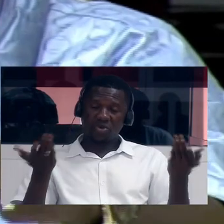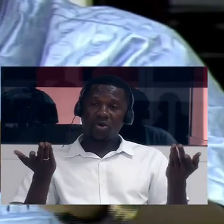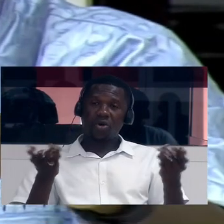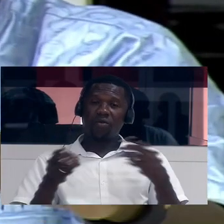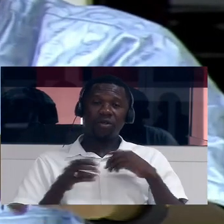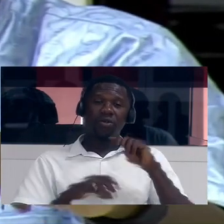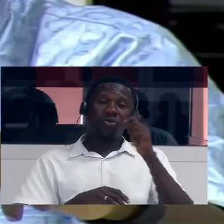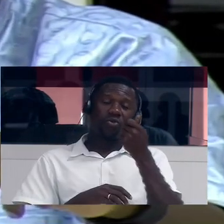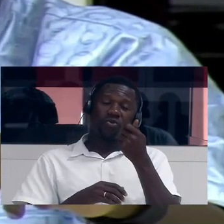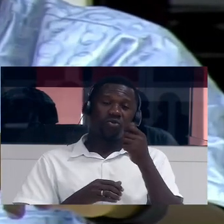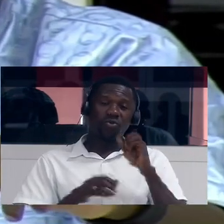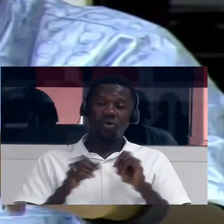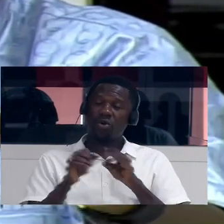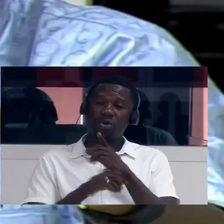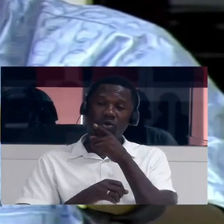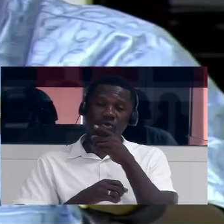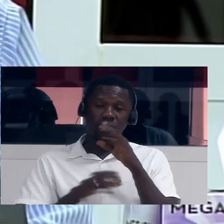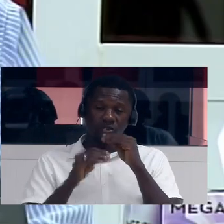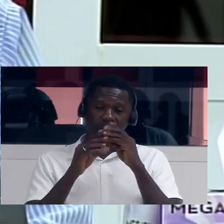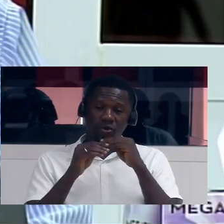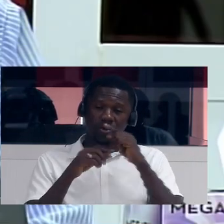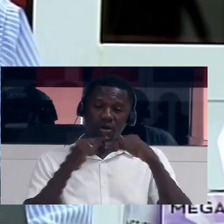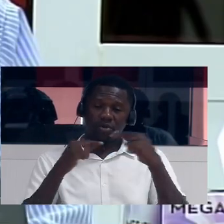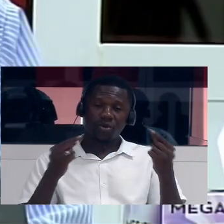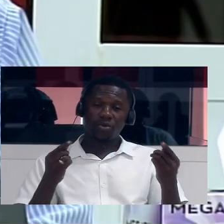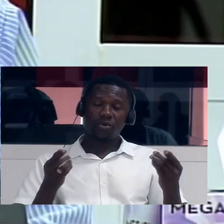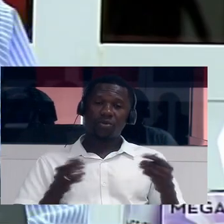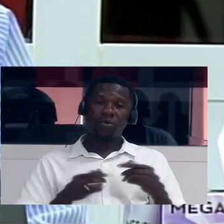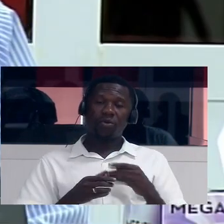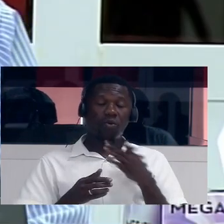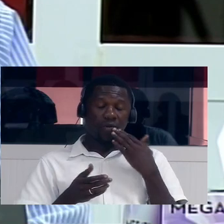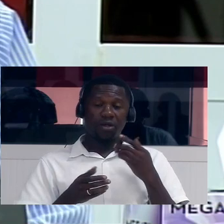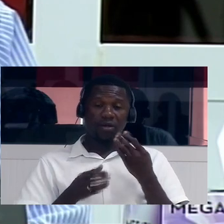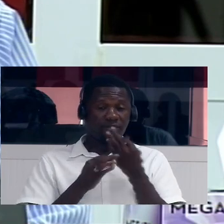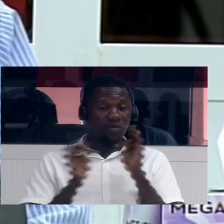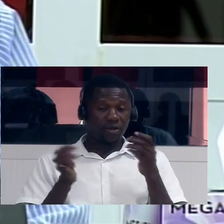this new order you're talking about. Well, he's free to say so.